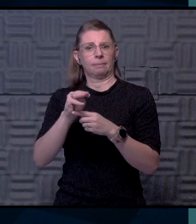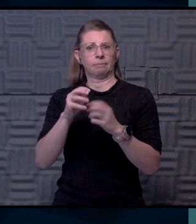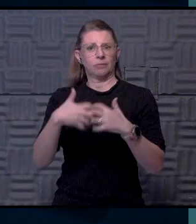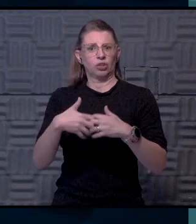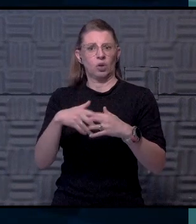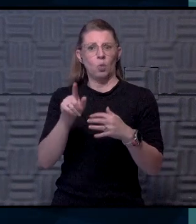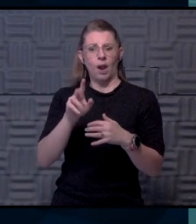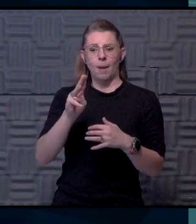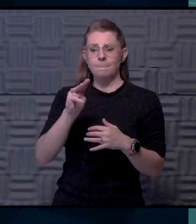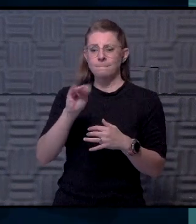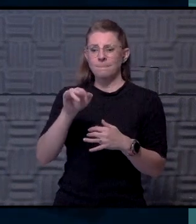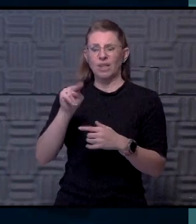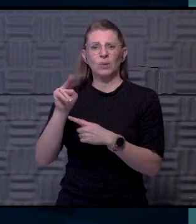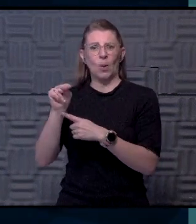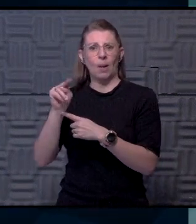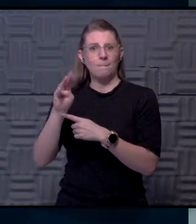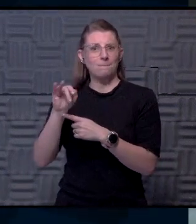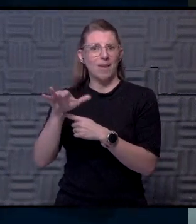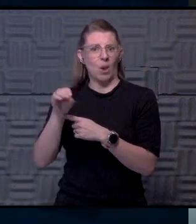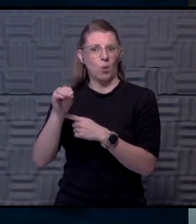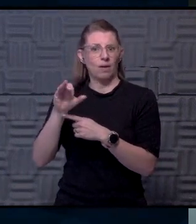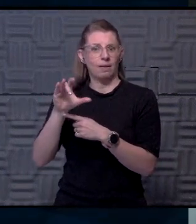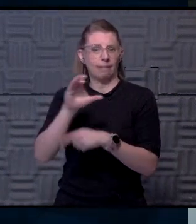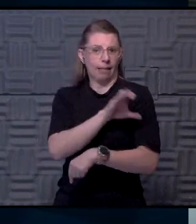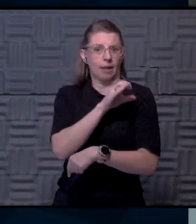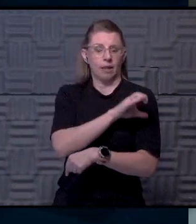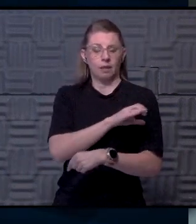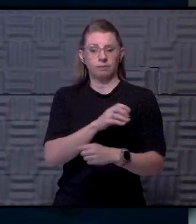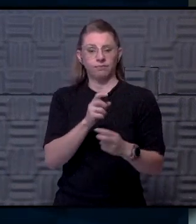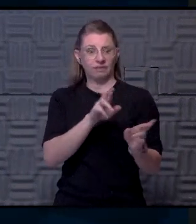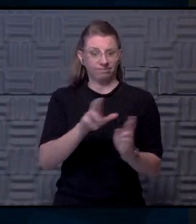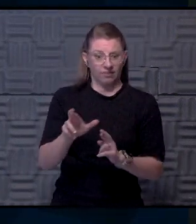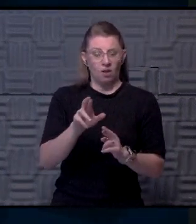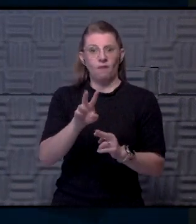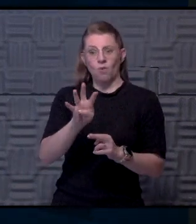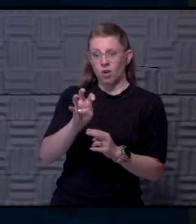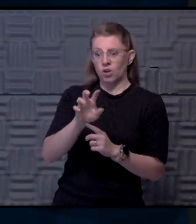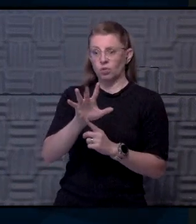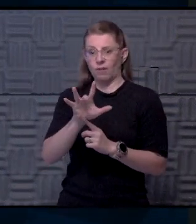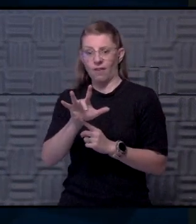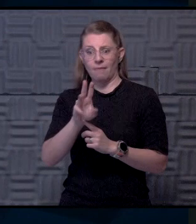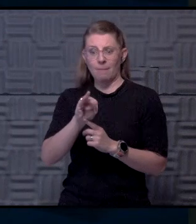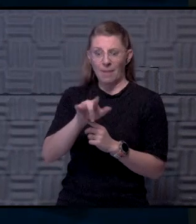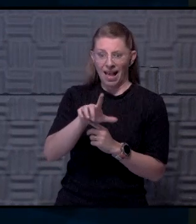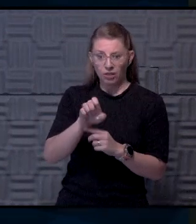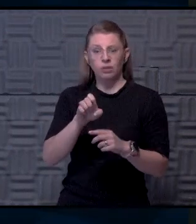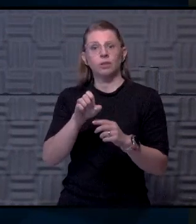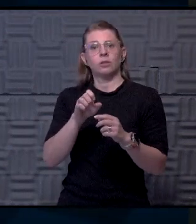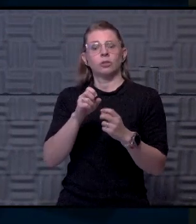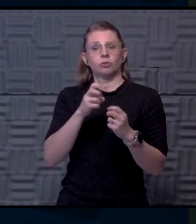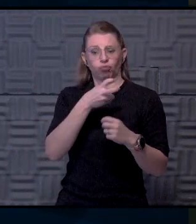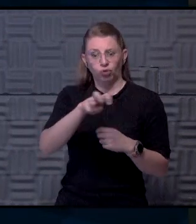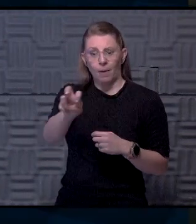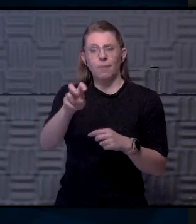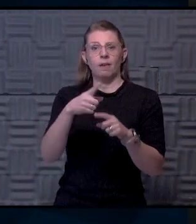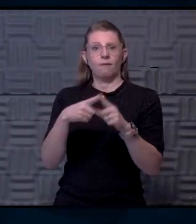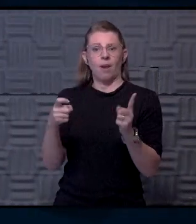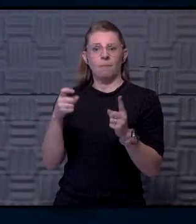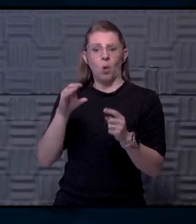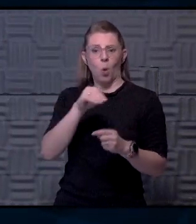Minnesota. Just as they were preparing for the 425-mile trip from Olathe, with Mom and Dad alternating